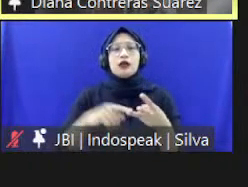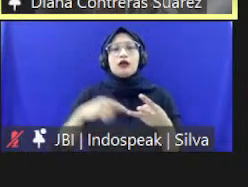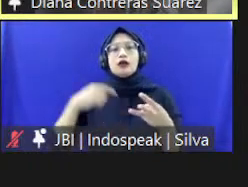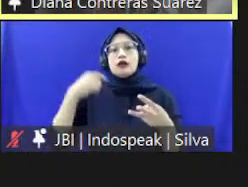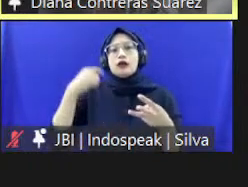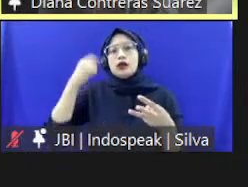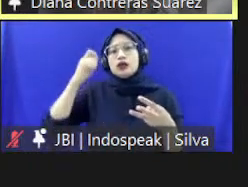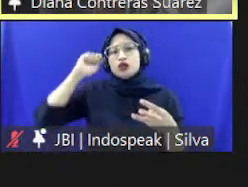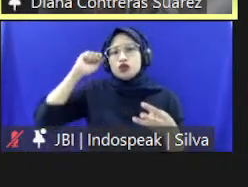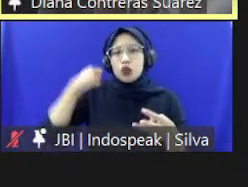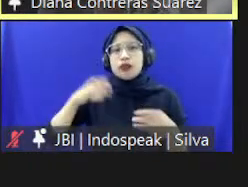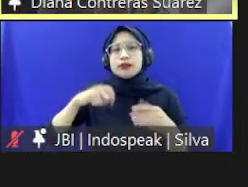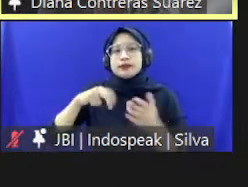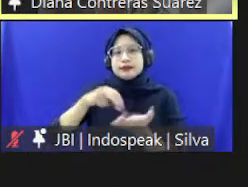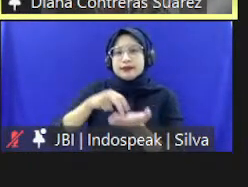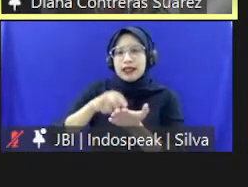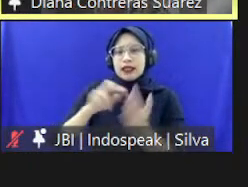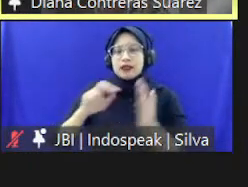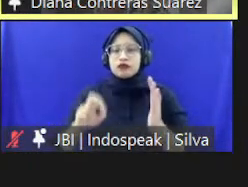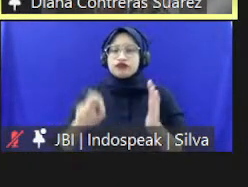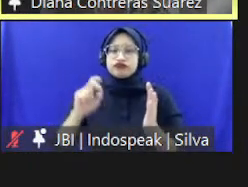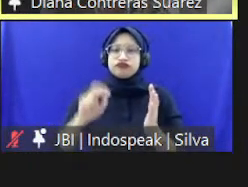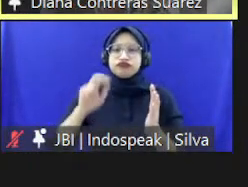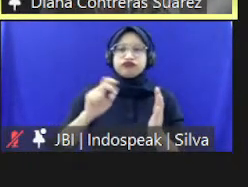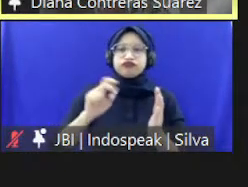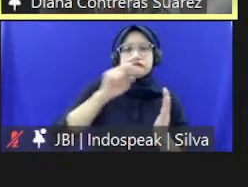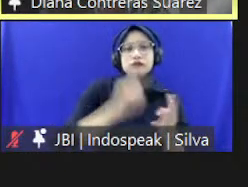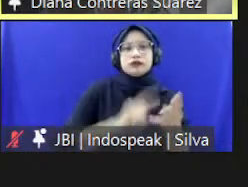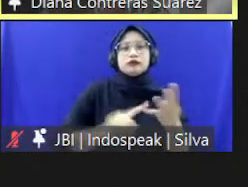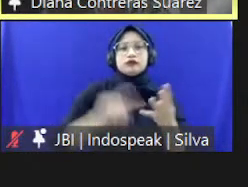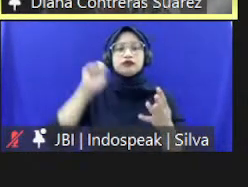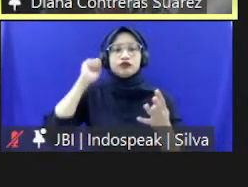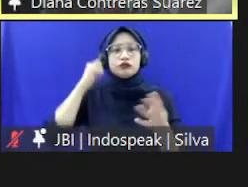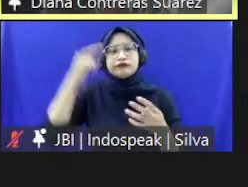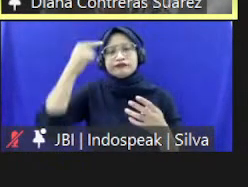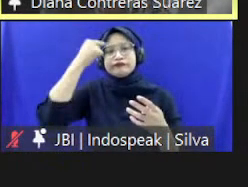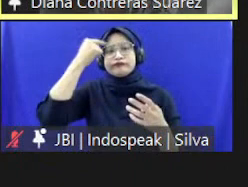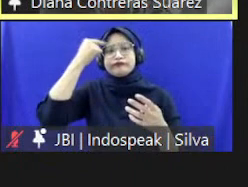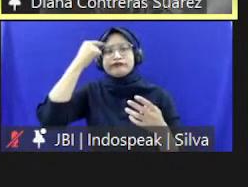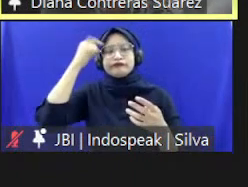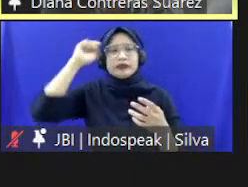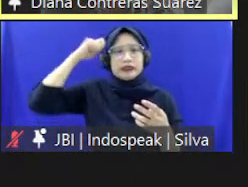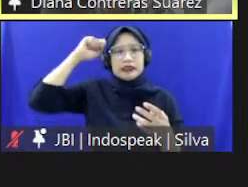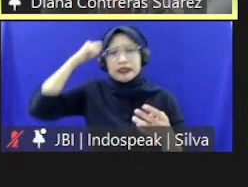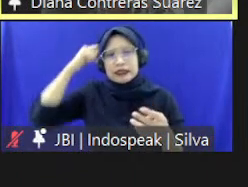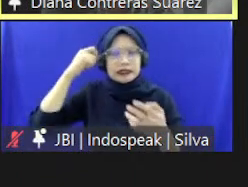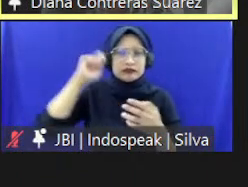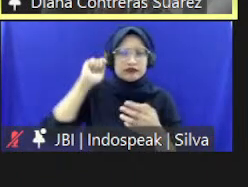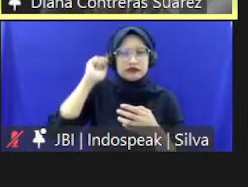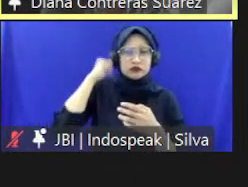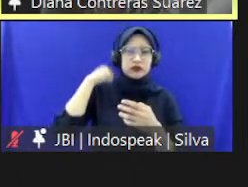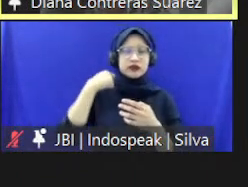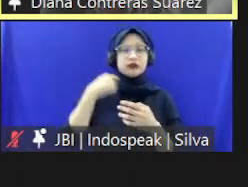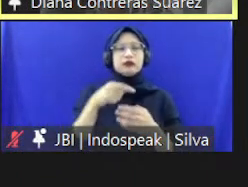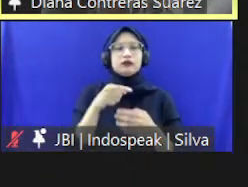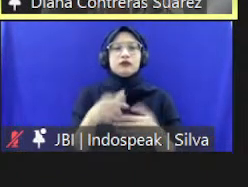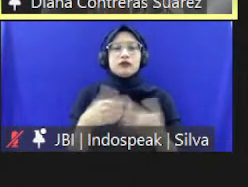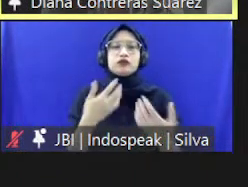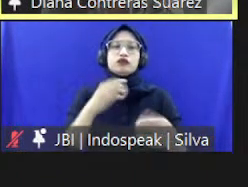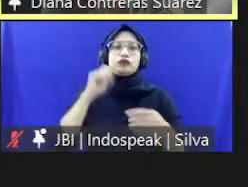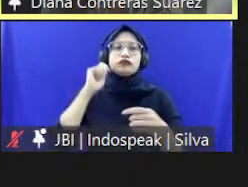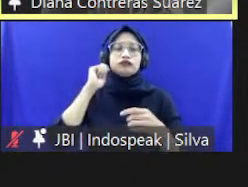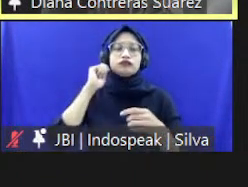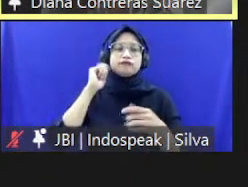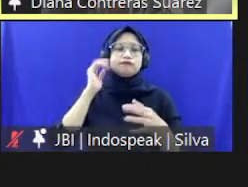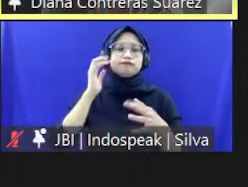steps, difficulty remembering or concentrating, difficulty with self-care, and difficulty with communication. And